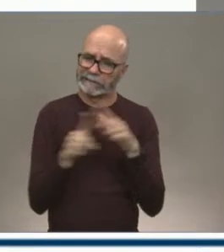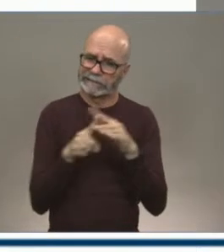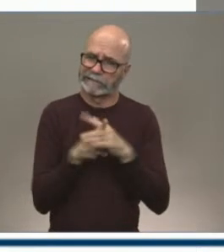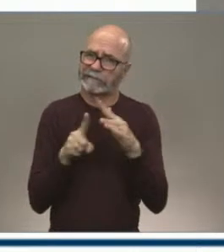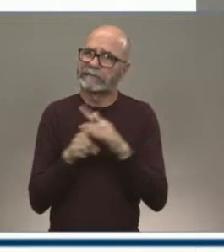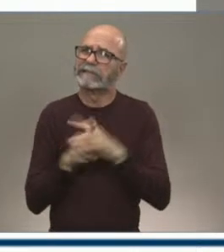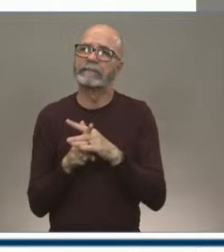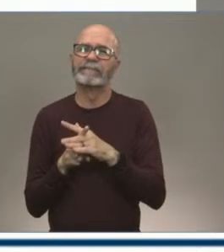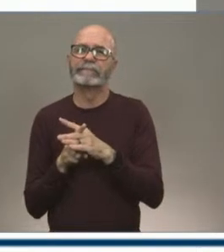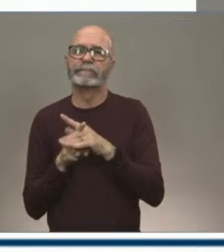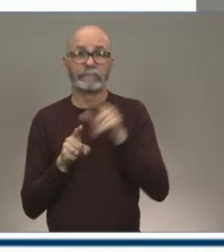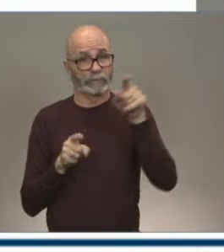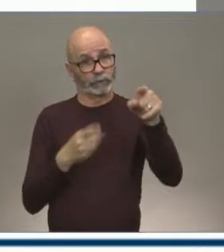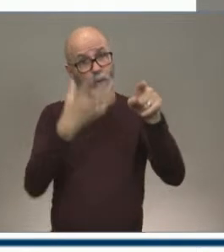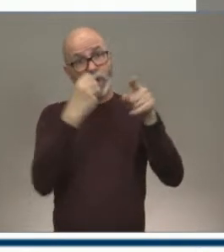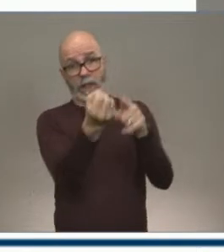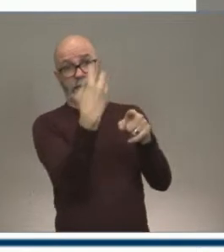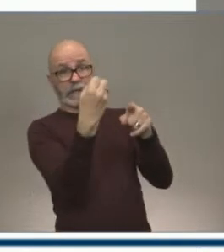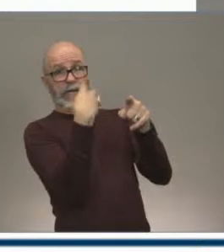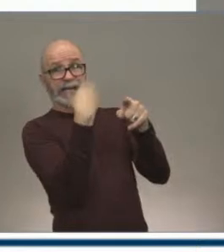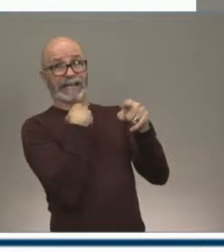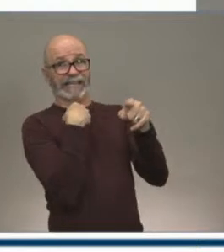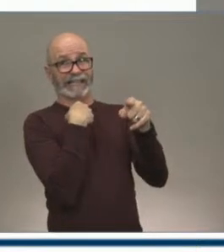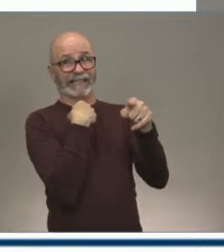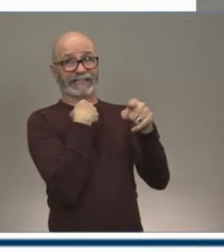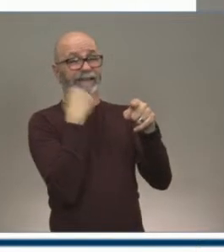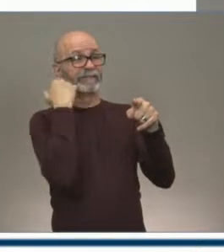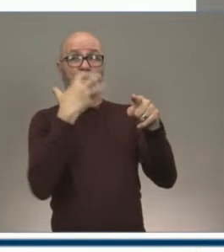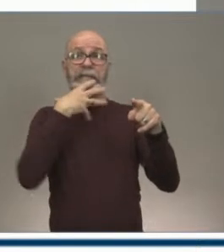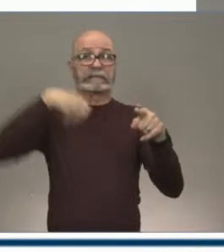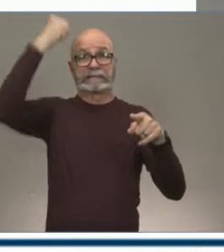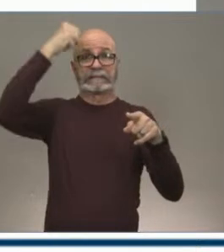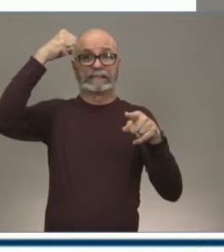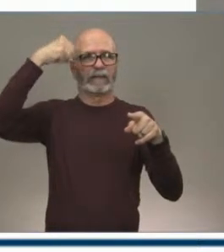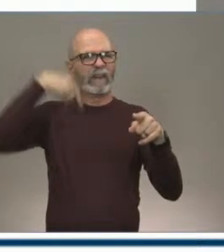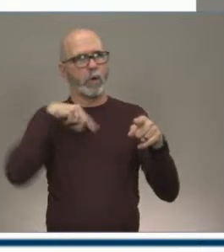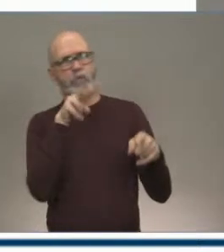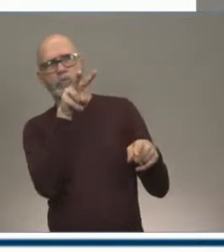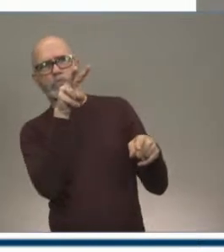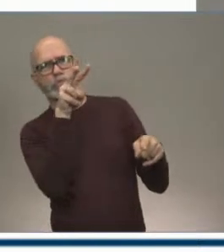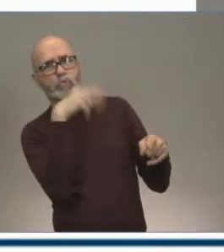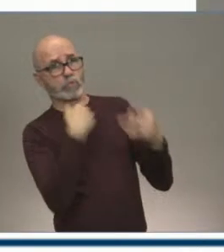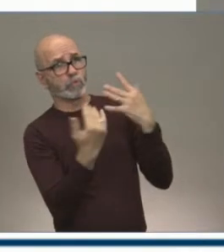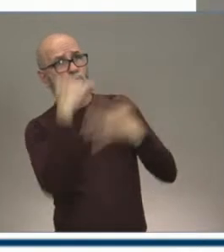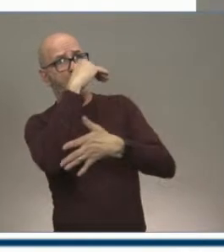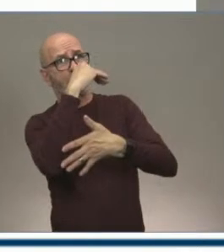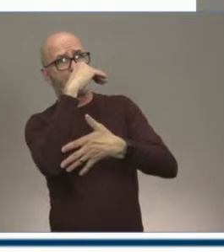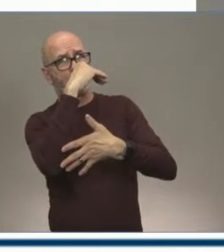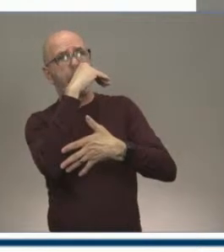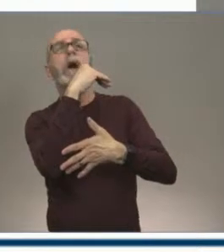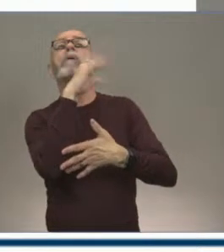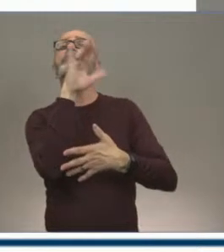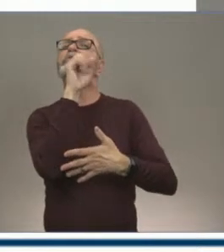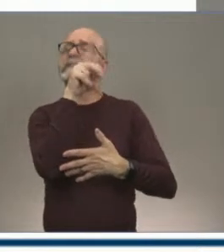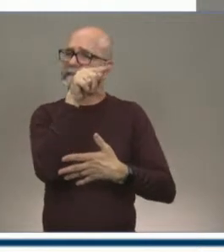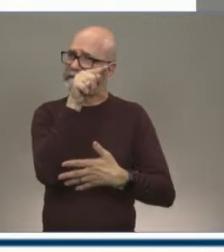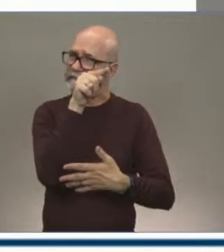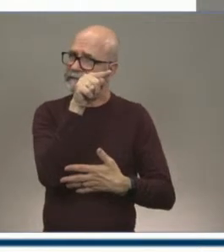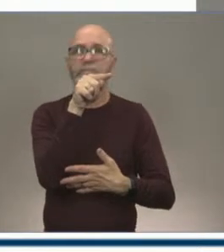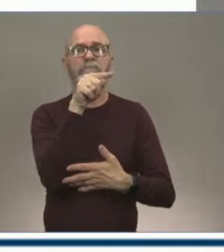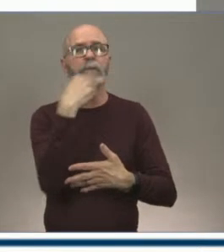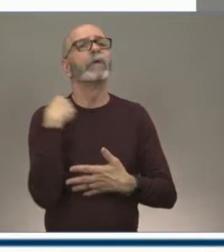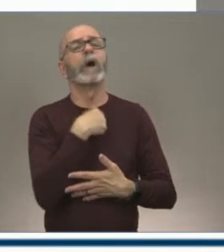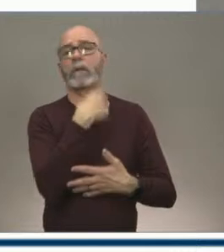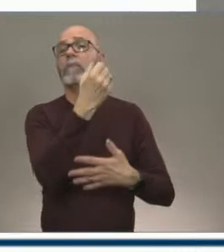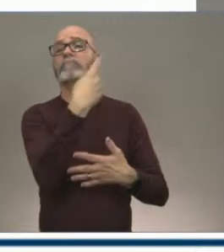they when we talk about seniors being the most vulnerable, that we reflect